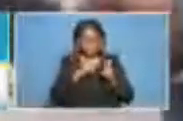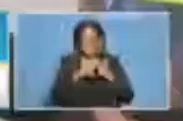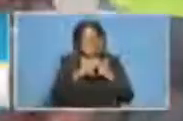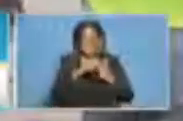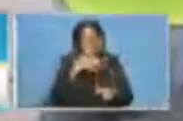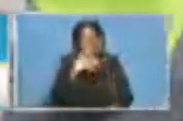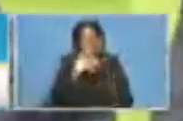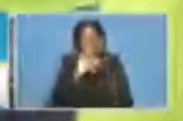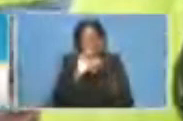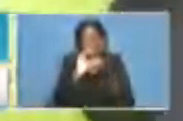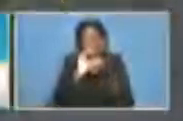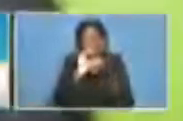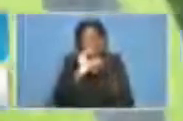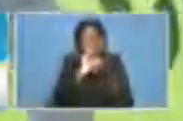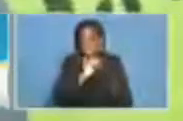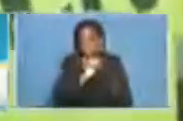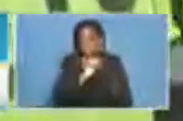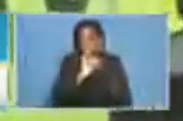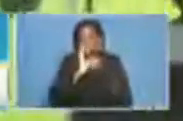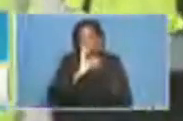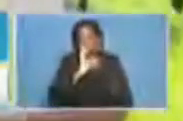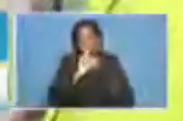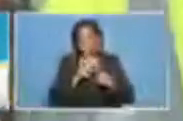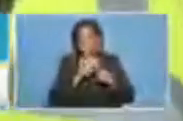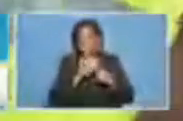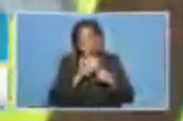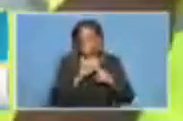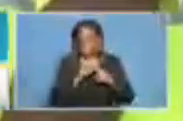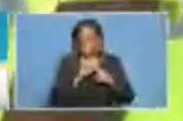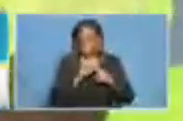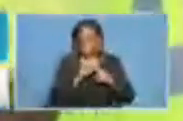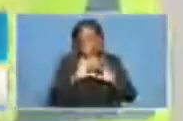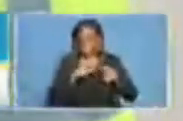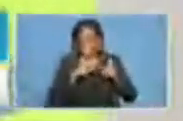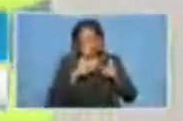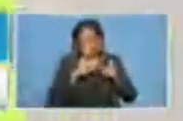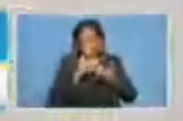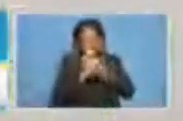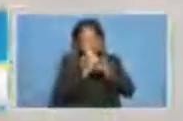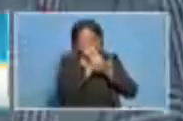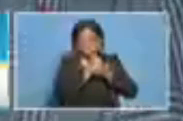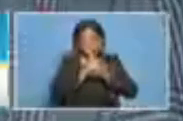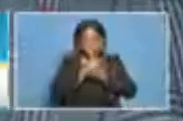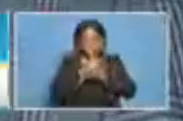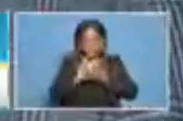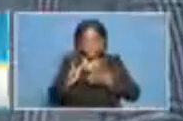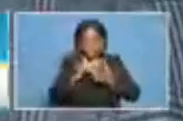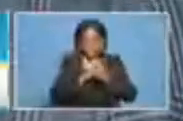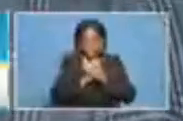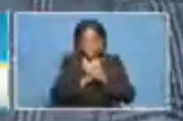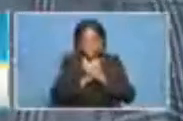CEO Beresford Gray also seeing the arrangement as beneficial to all involved. You know, in terms of